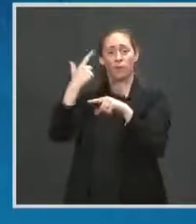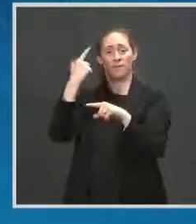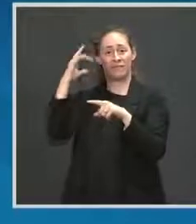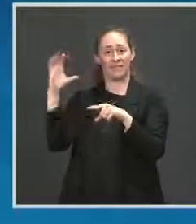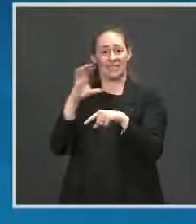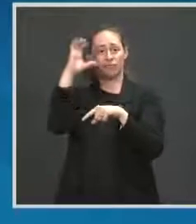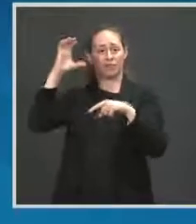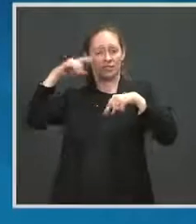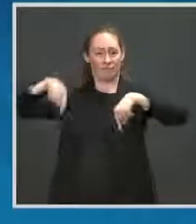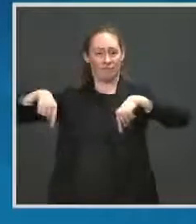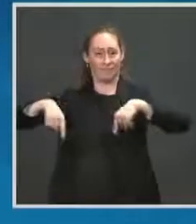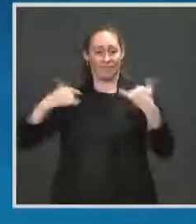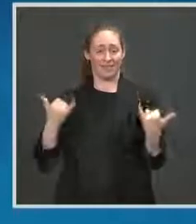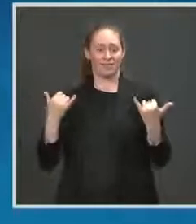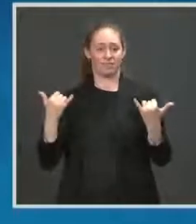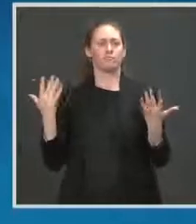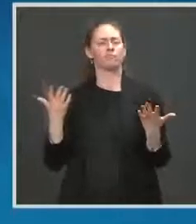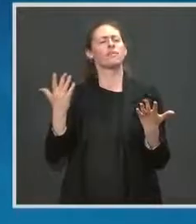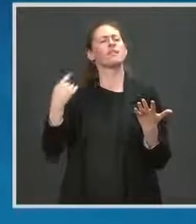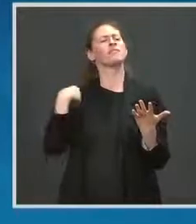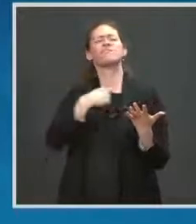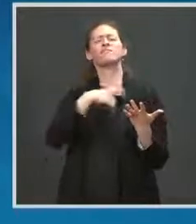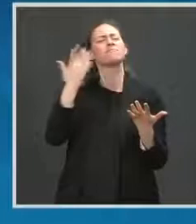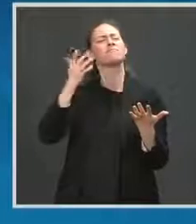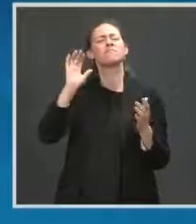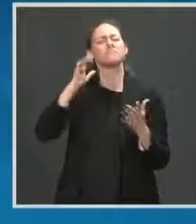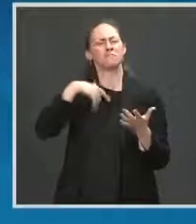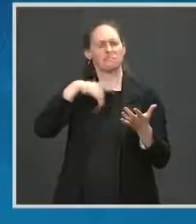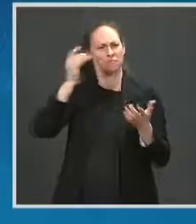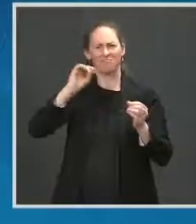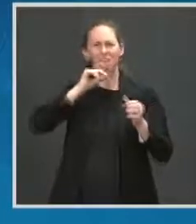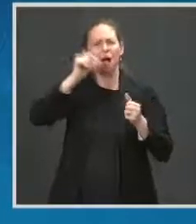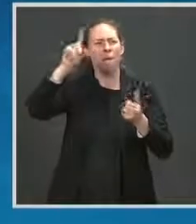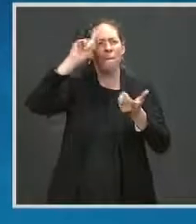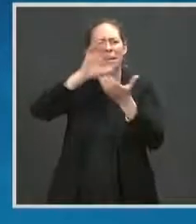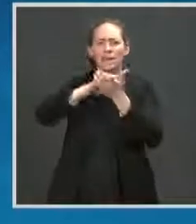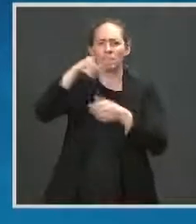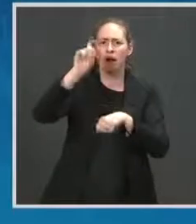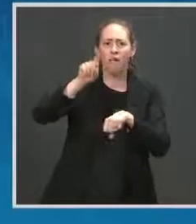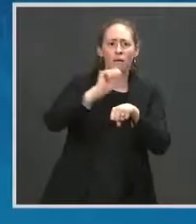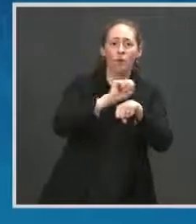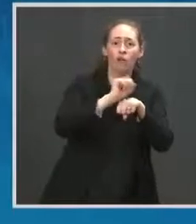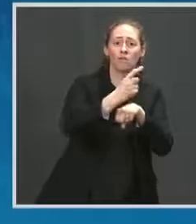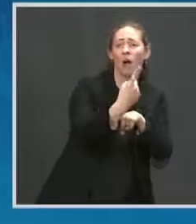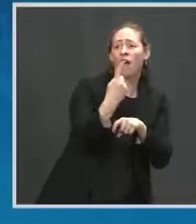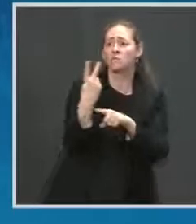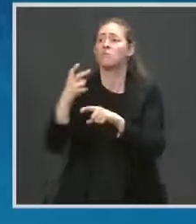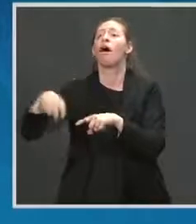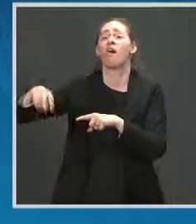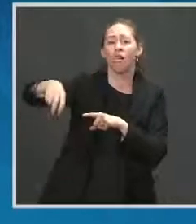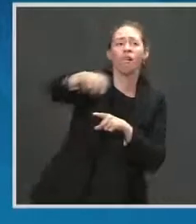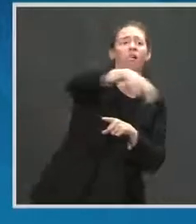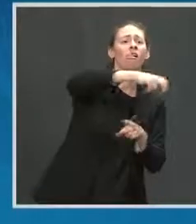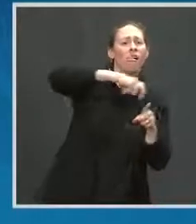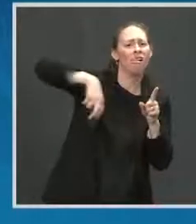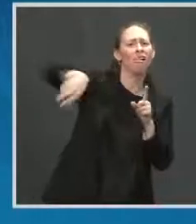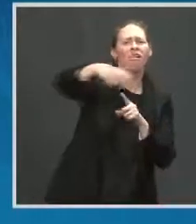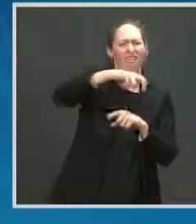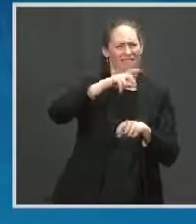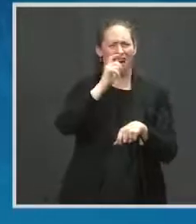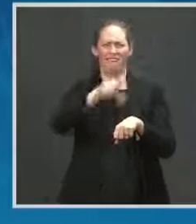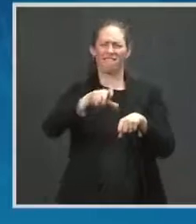I believe you should not have to work more than one job to be able to pay your bills and feed your family.